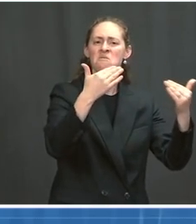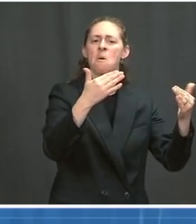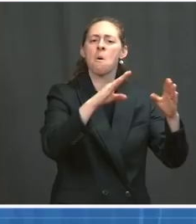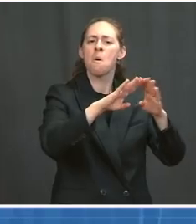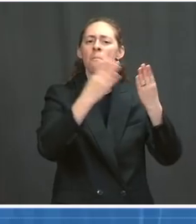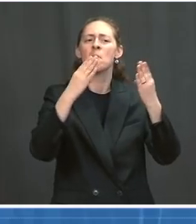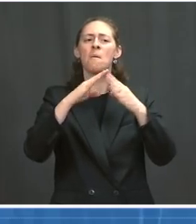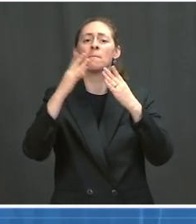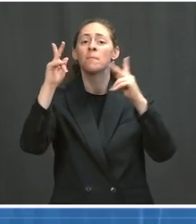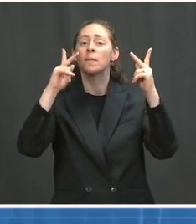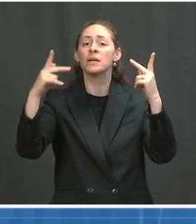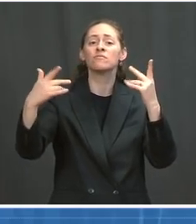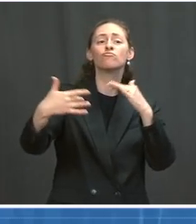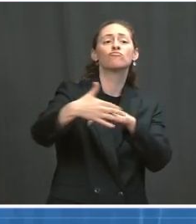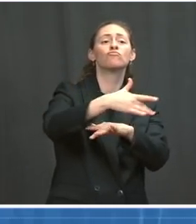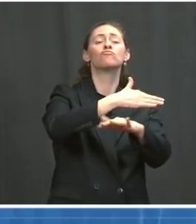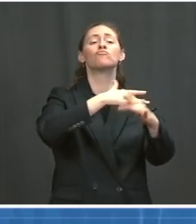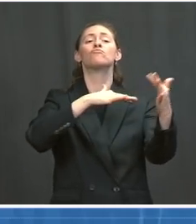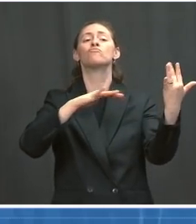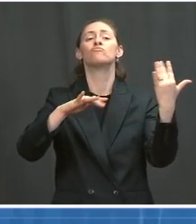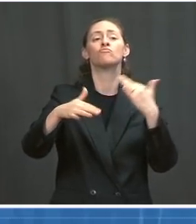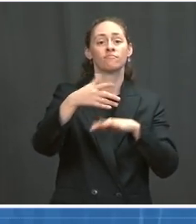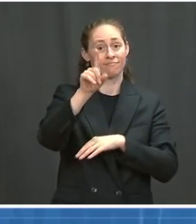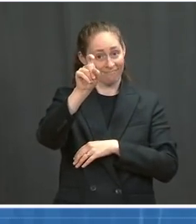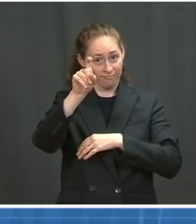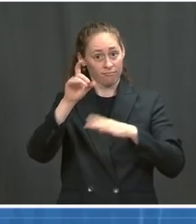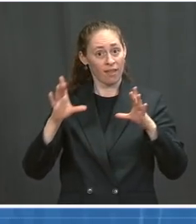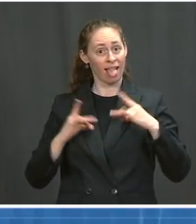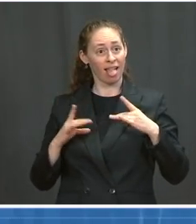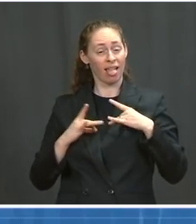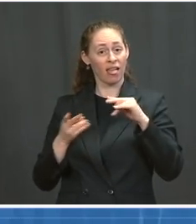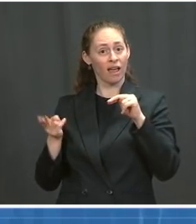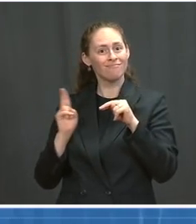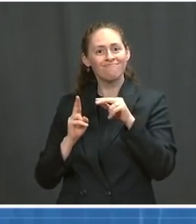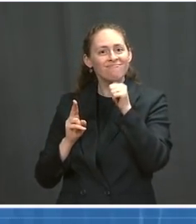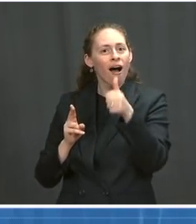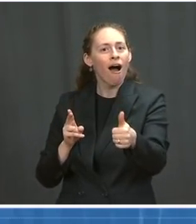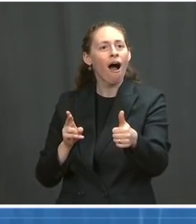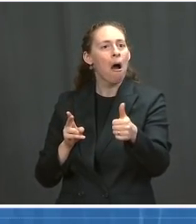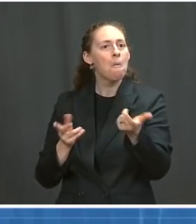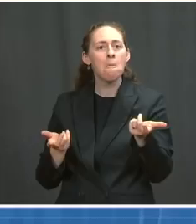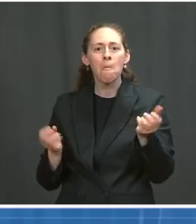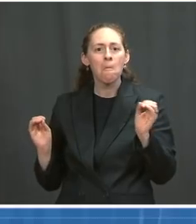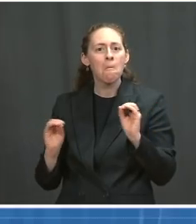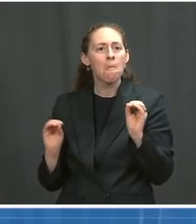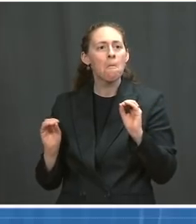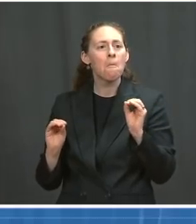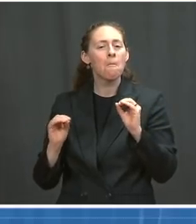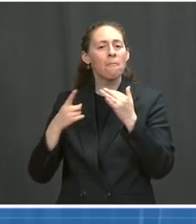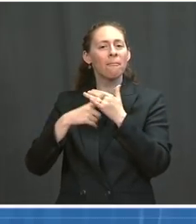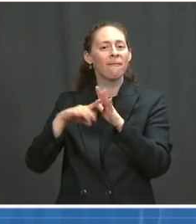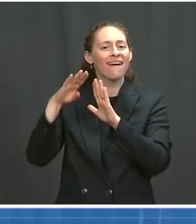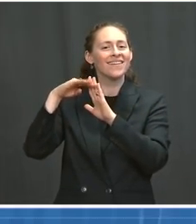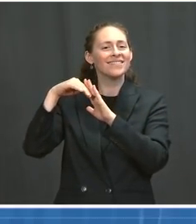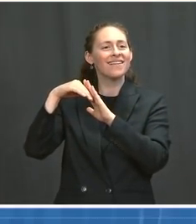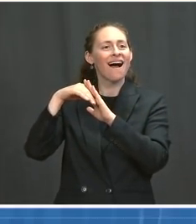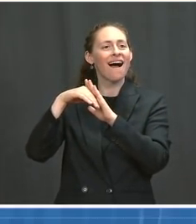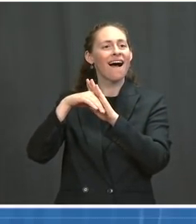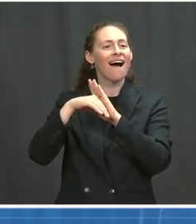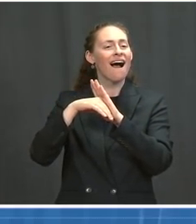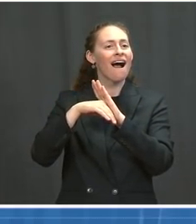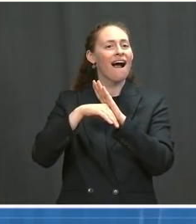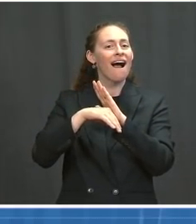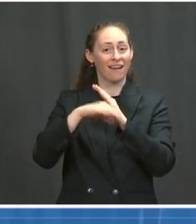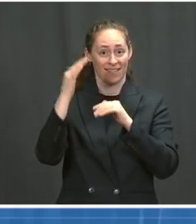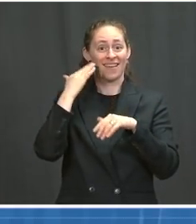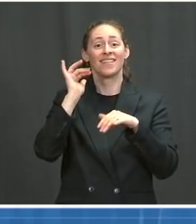to reopen. But as they reopened in phase one, the cases continued to come down. In phase two, on February